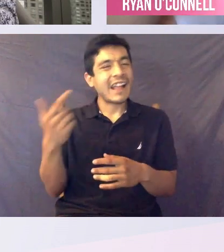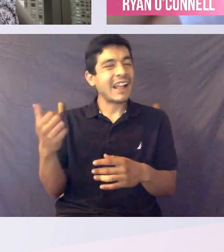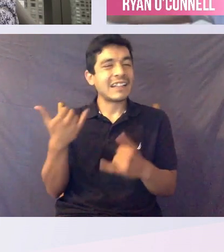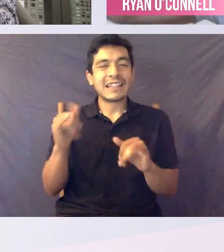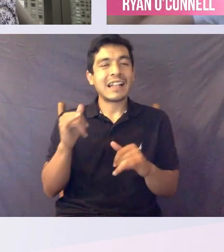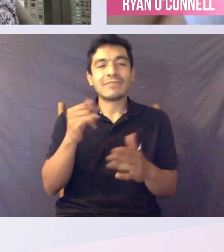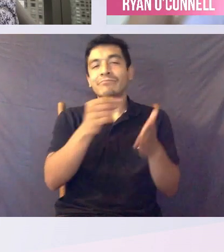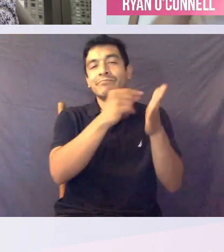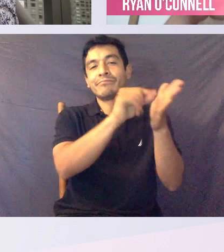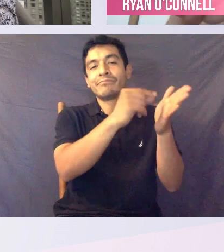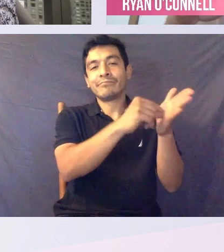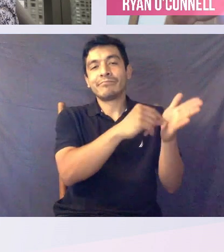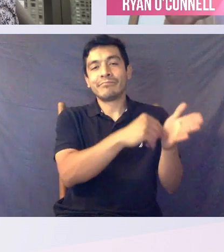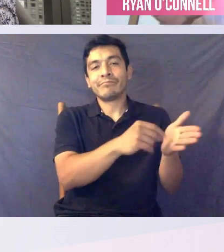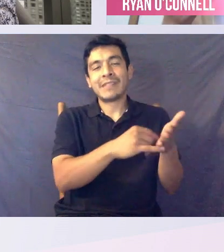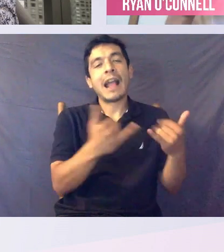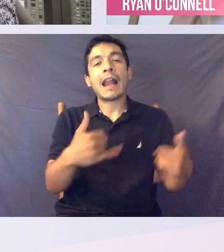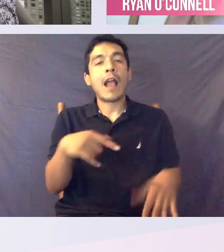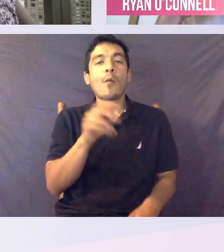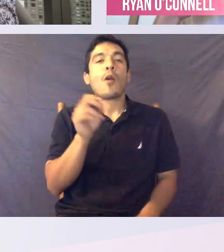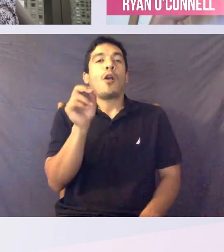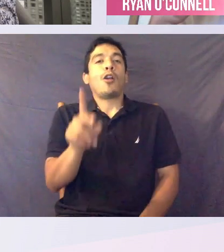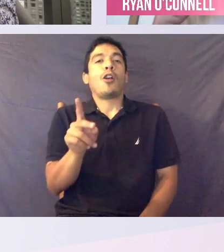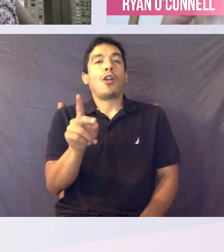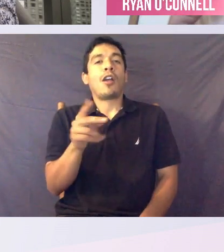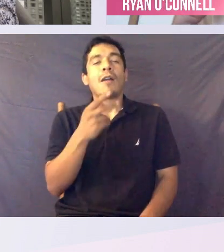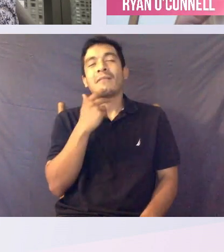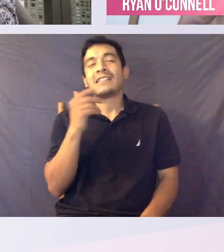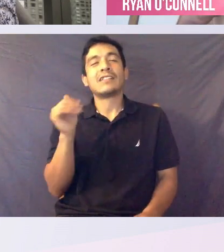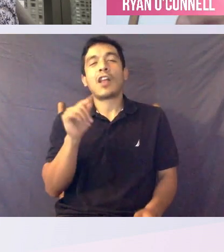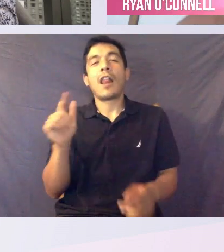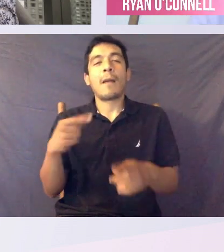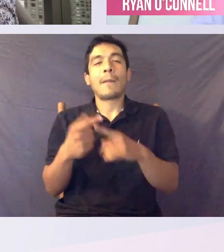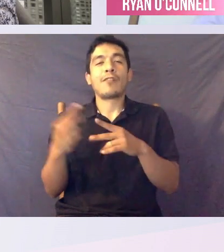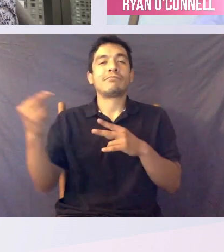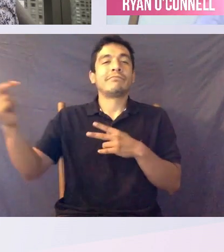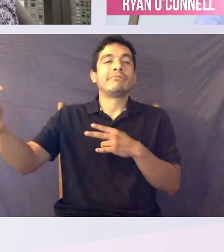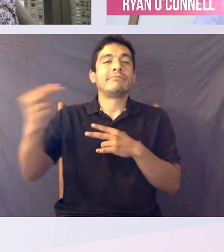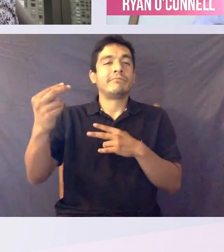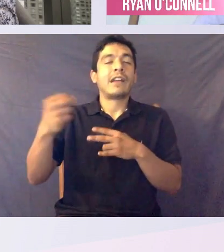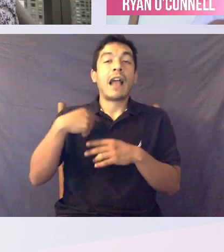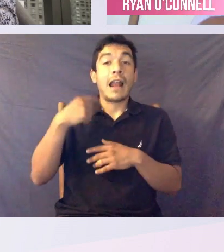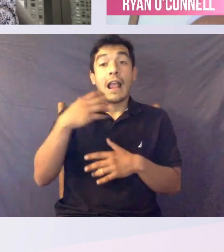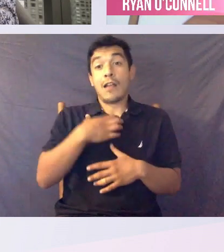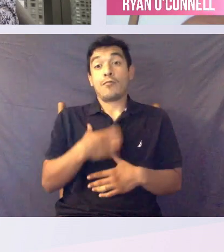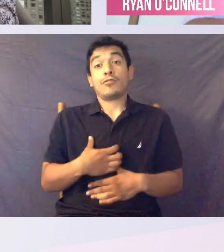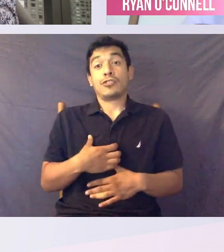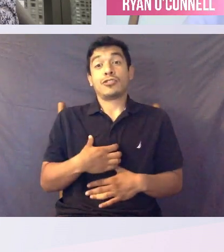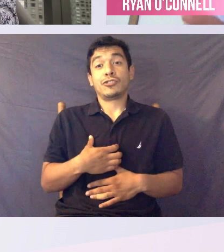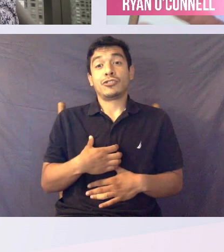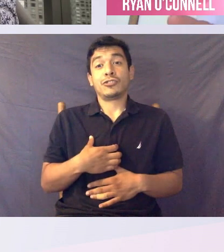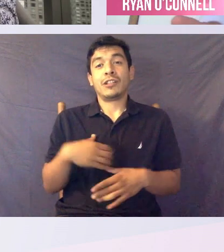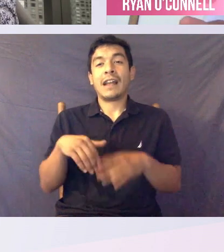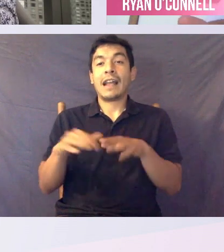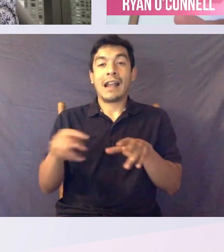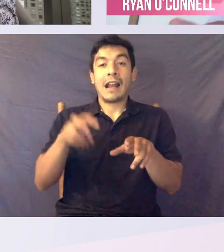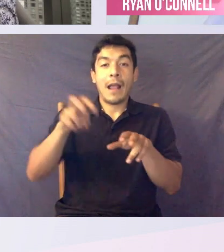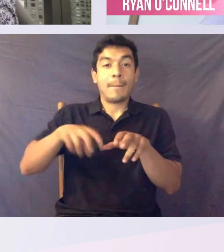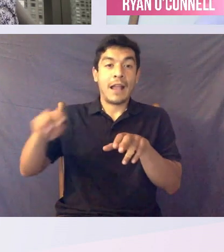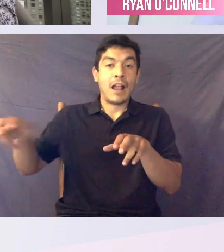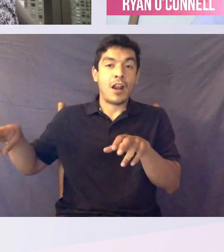box, now we're good, because it's all about like optics, you know? And I wish, by the way, in these panels about representation, I